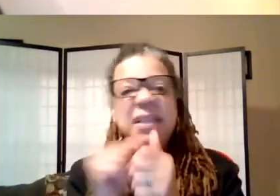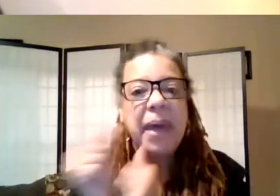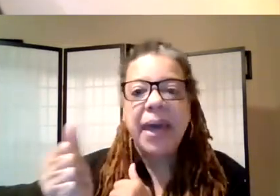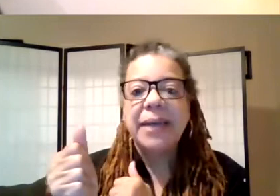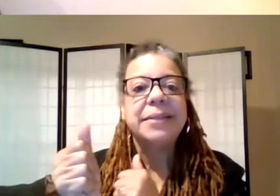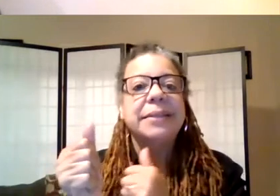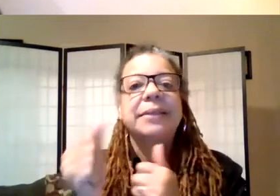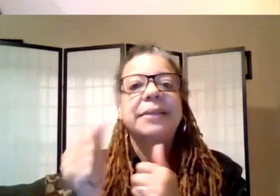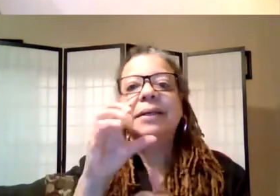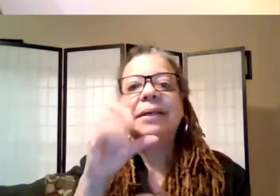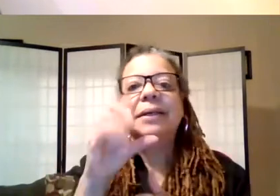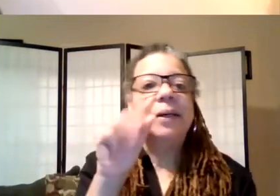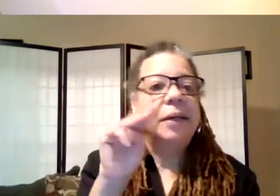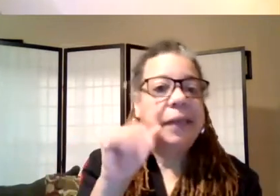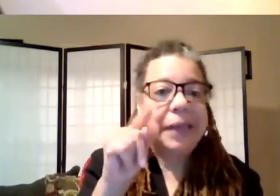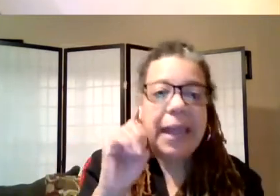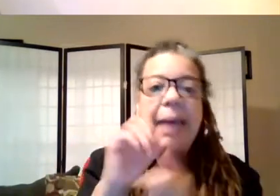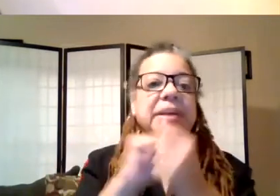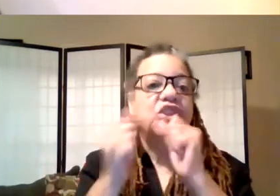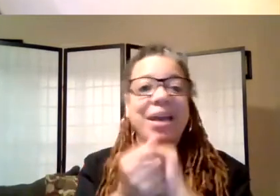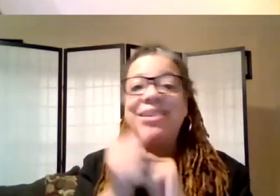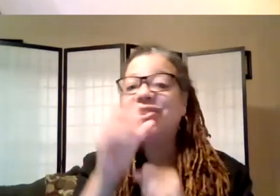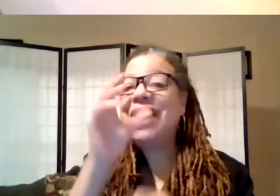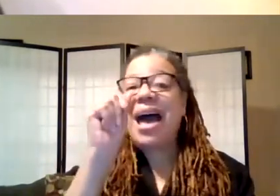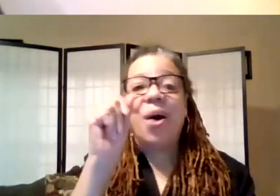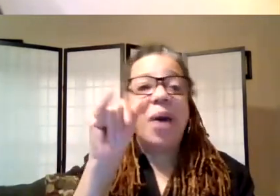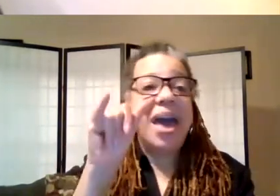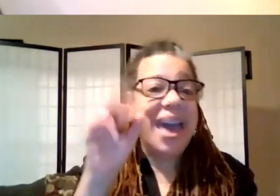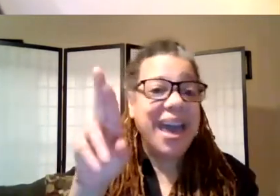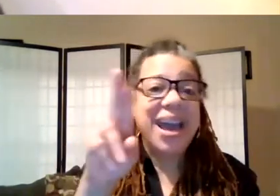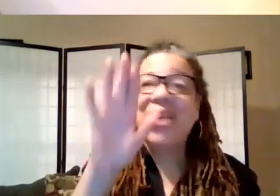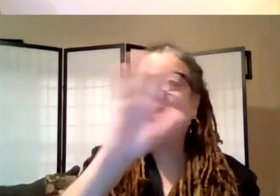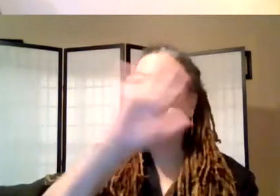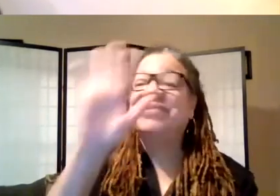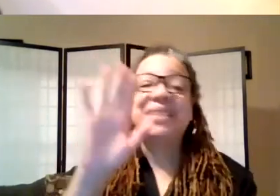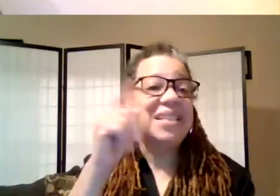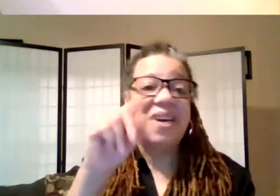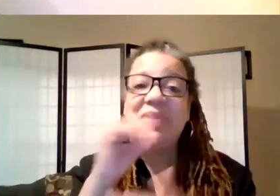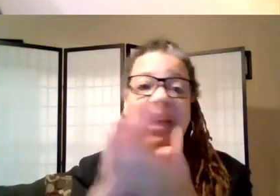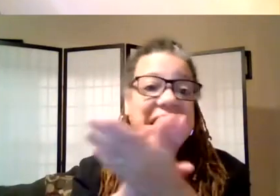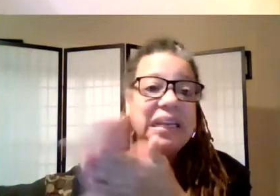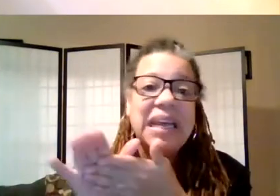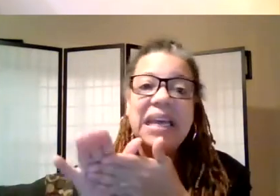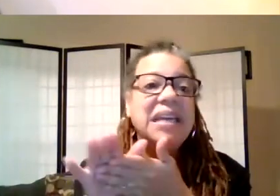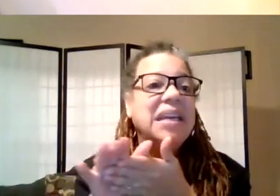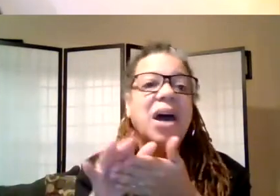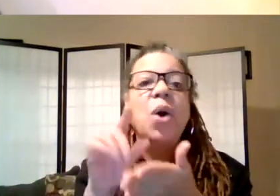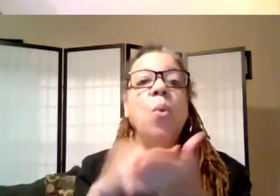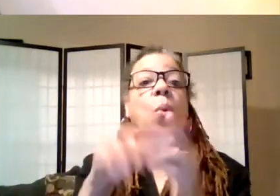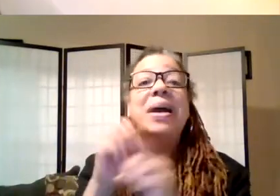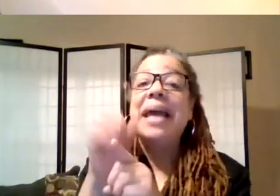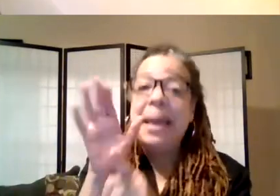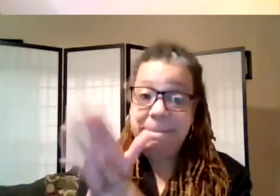is a big issue. Our air is still not as clean as it should be. What is the impact of this